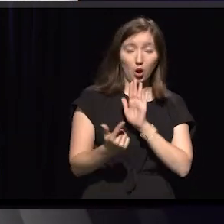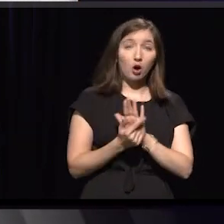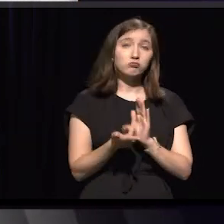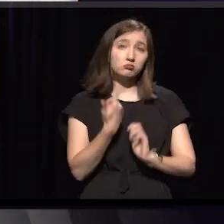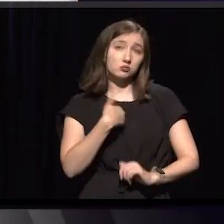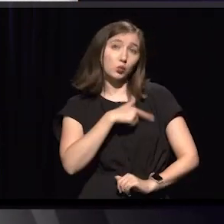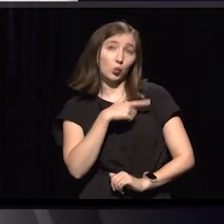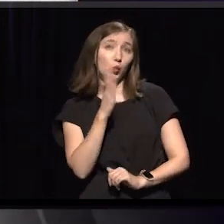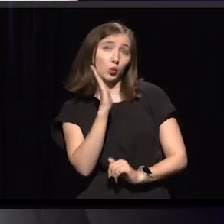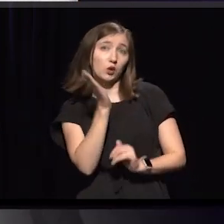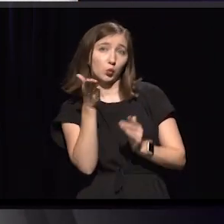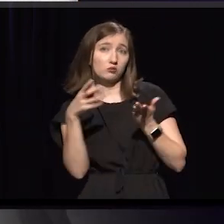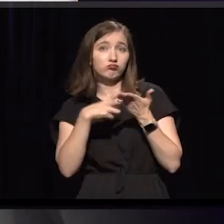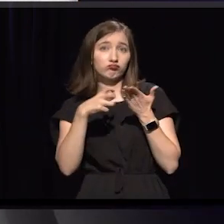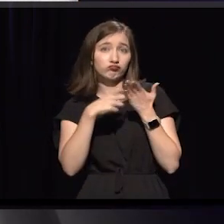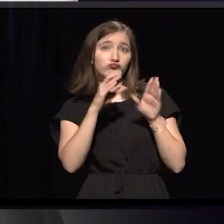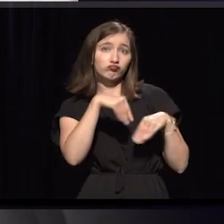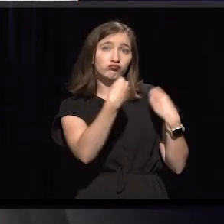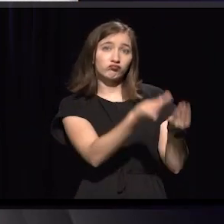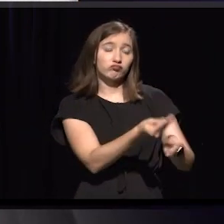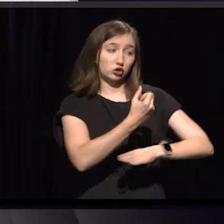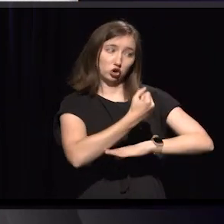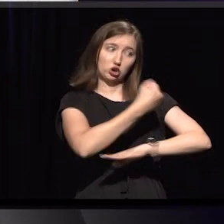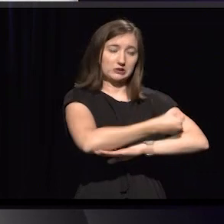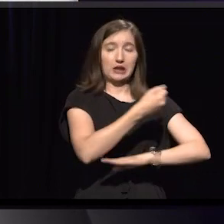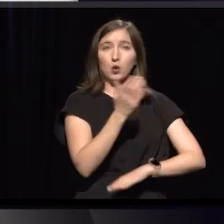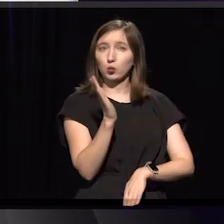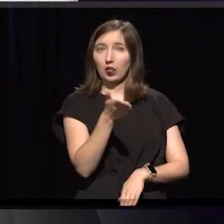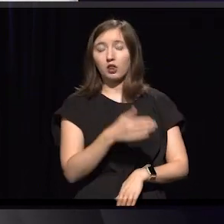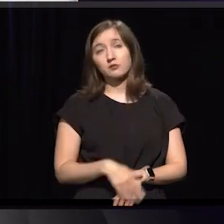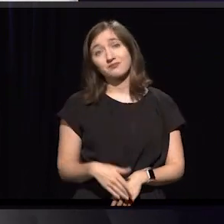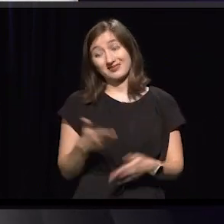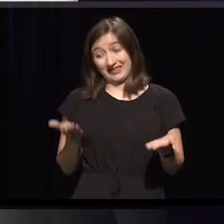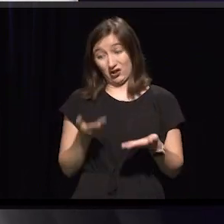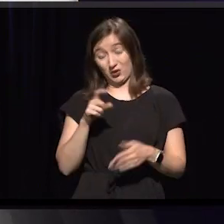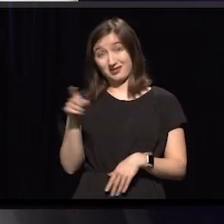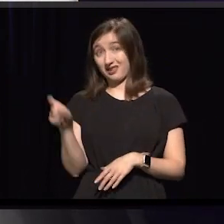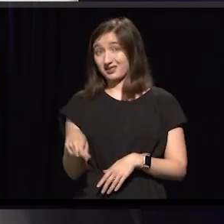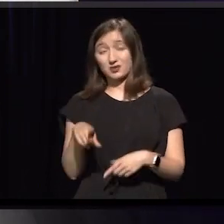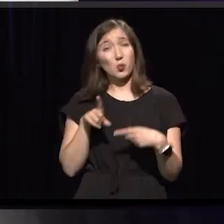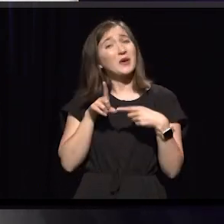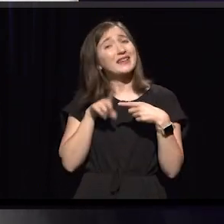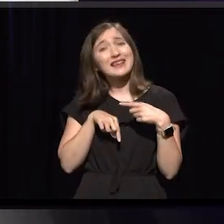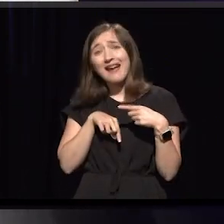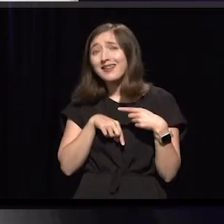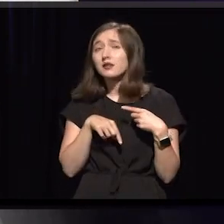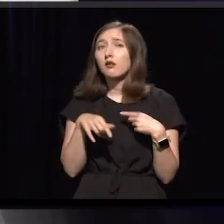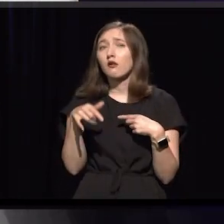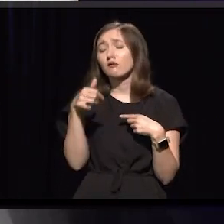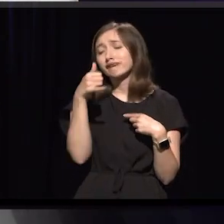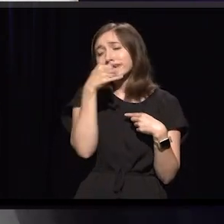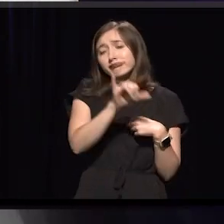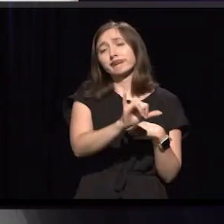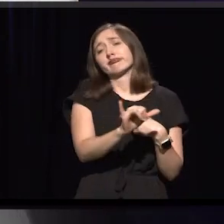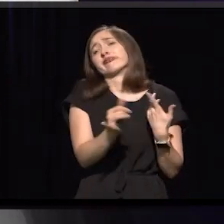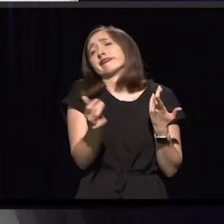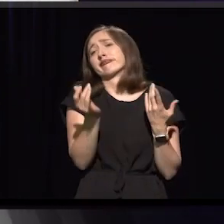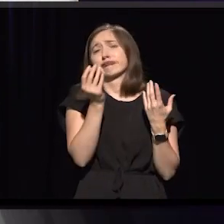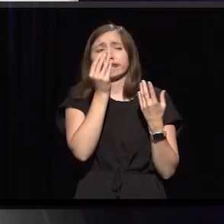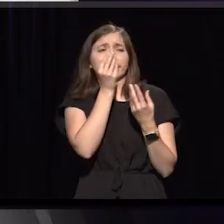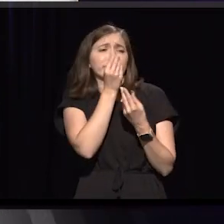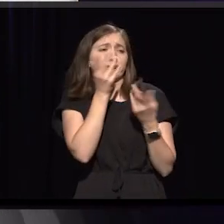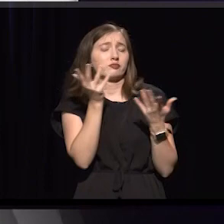serious now. We can't do this, especially here in Texas, by simply relying on enforcement